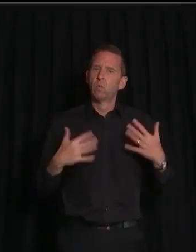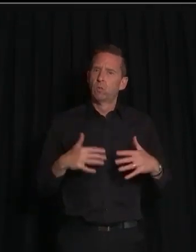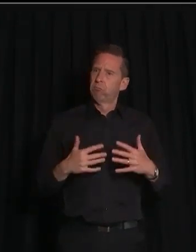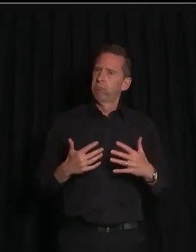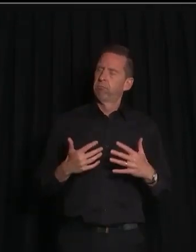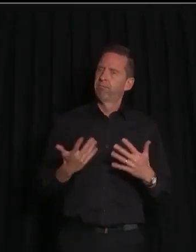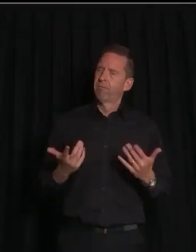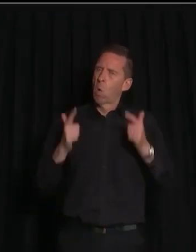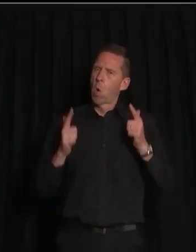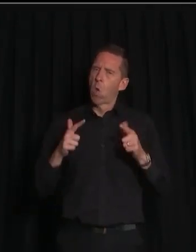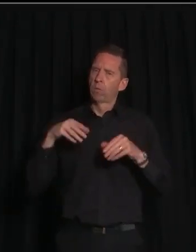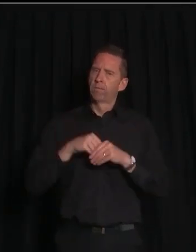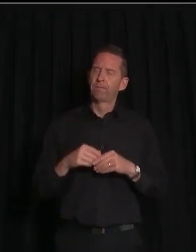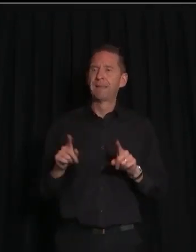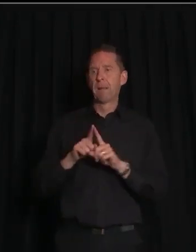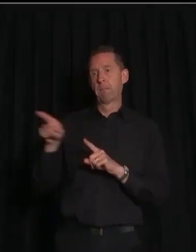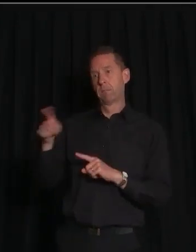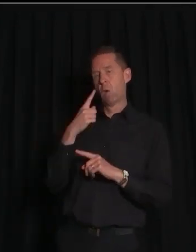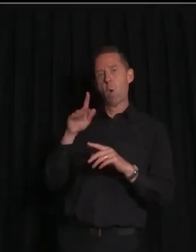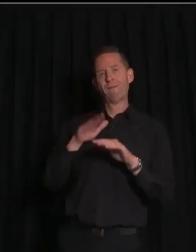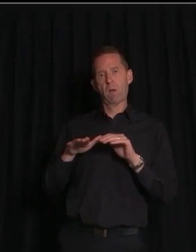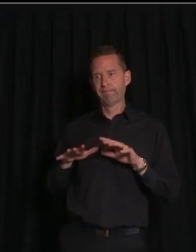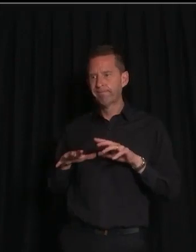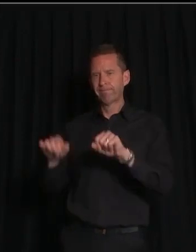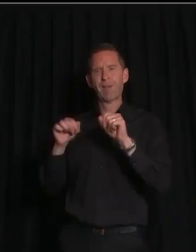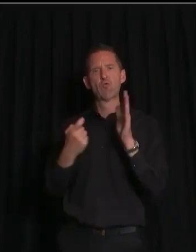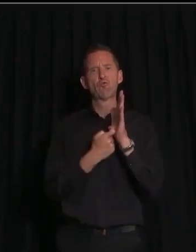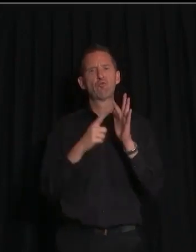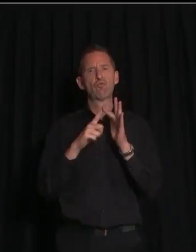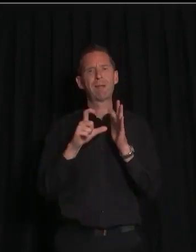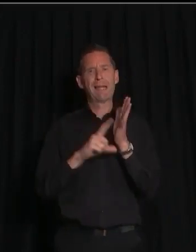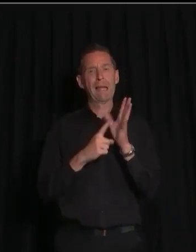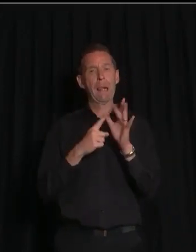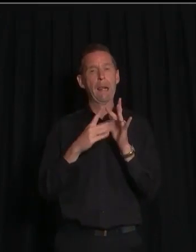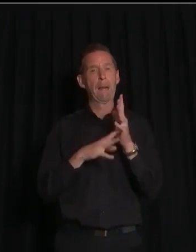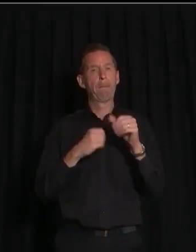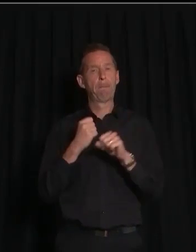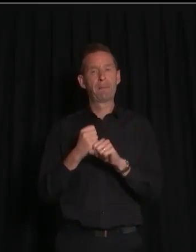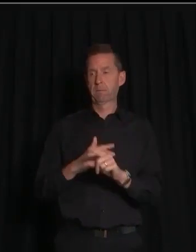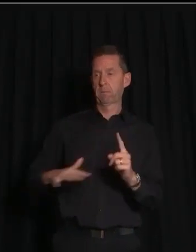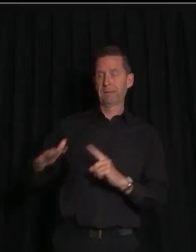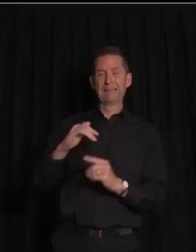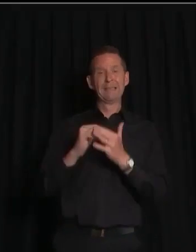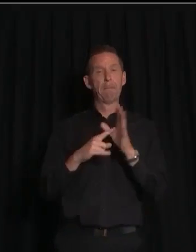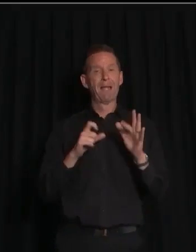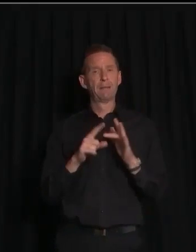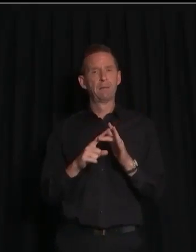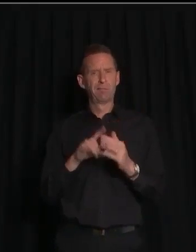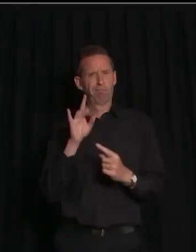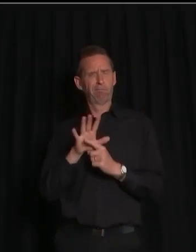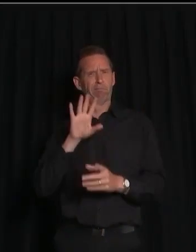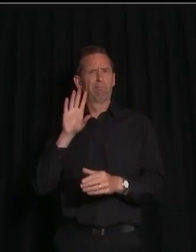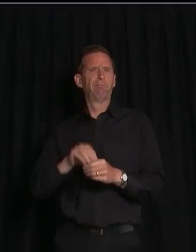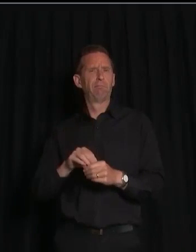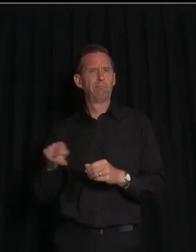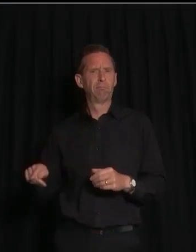And talking about, again, reclaiming space, it's so important to be included in a program of